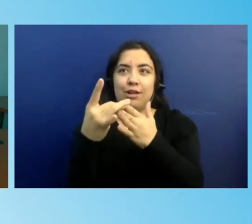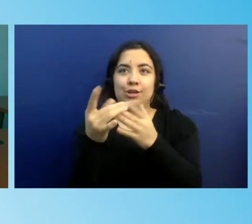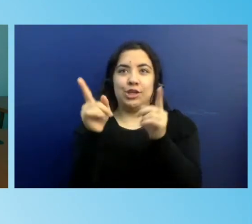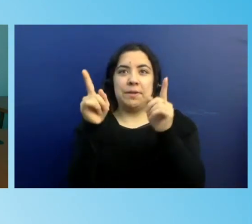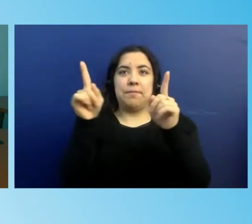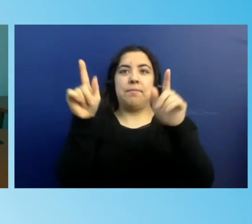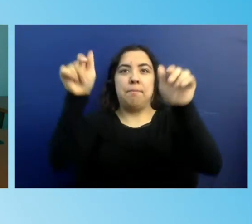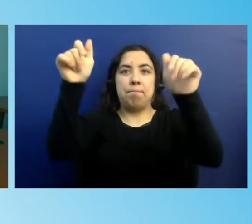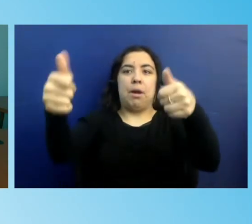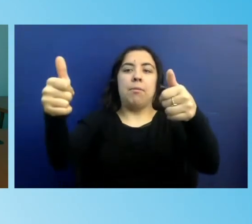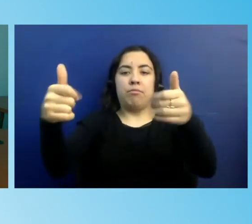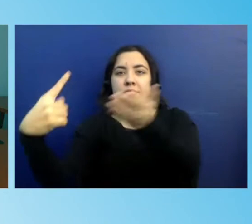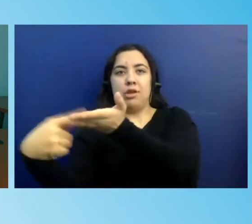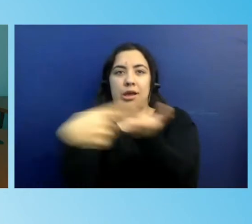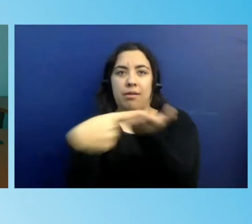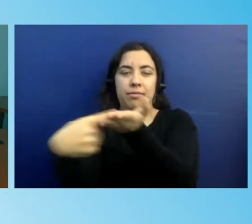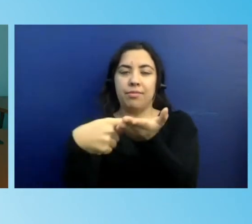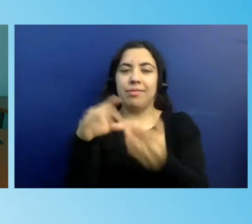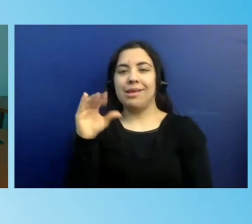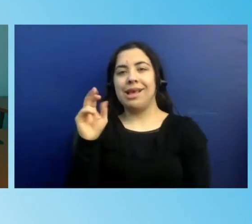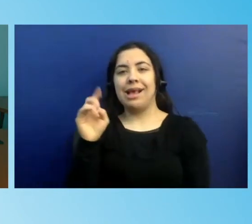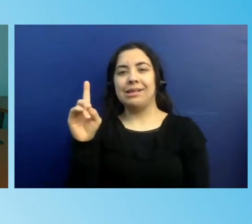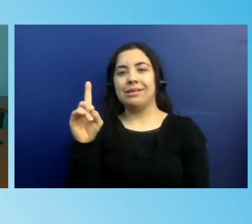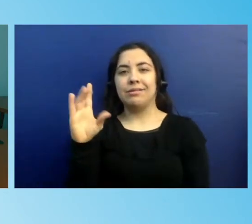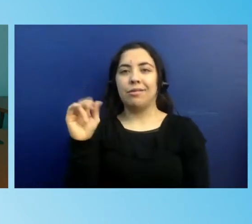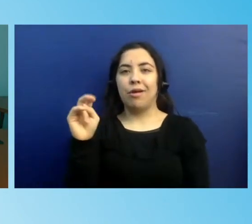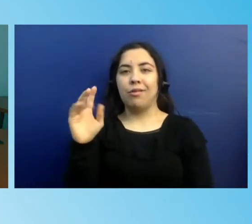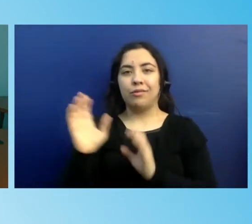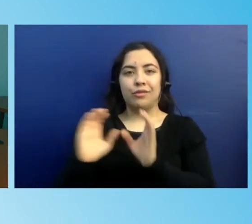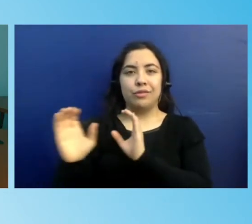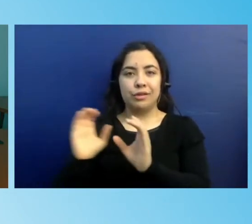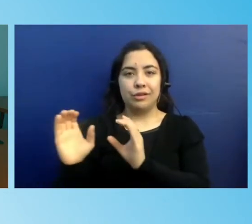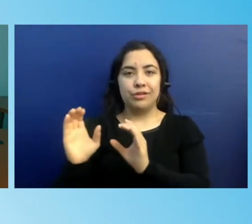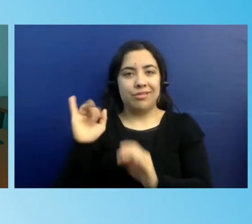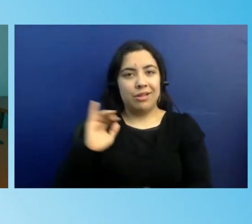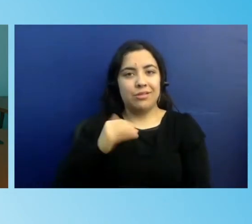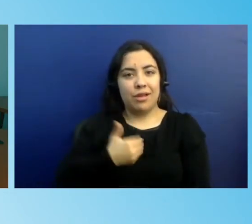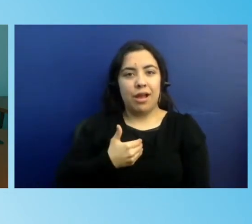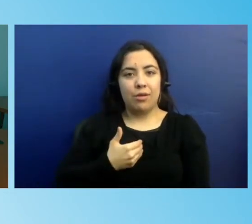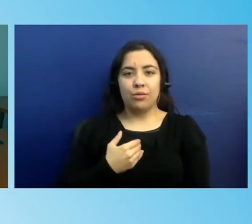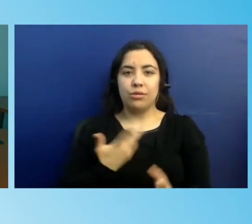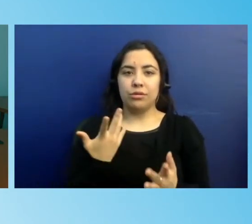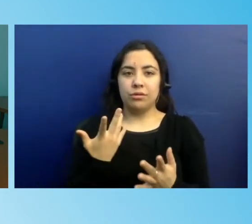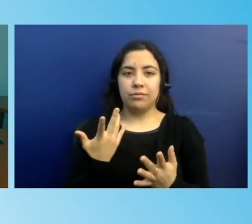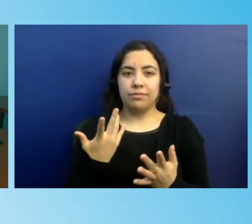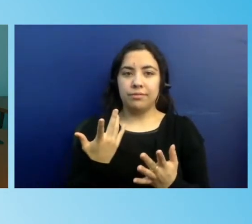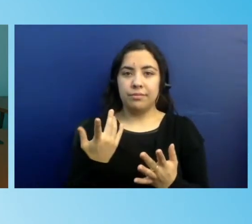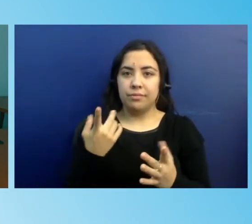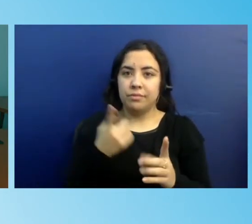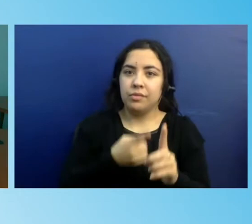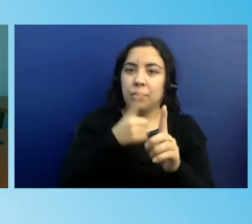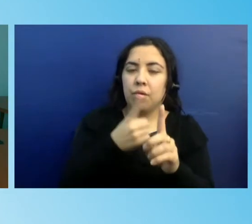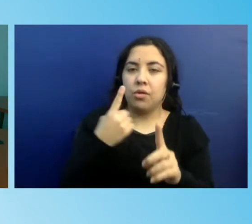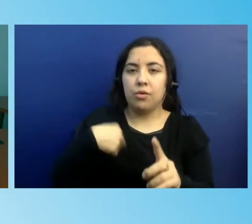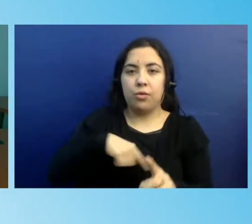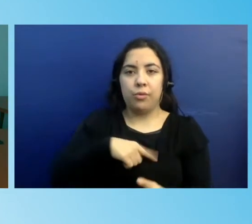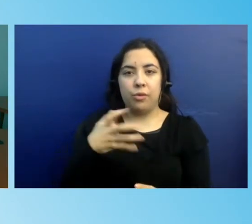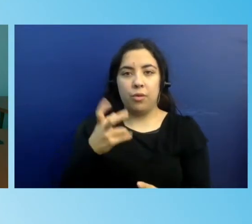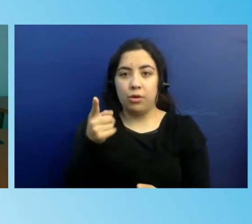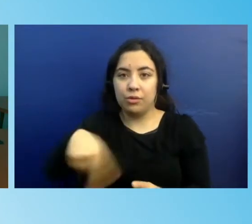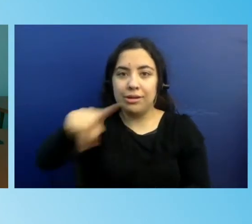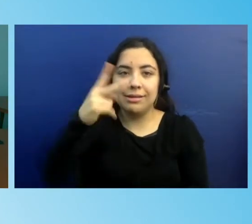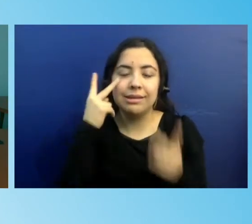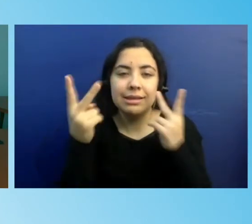entire Candid Conversation series has been about. It's about a powerful display of Chicagoans grappling with hard truths